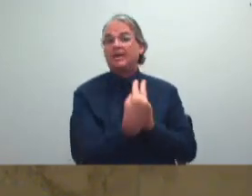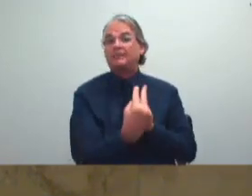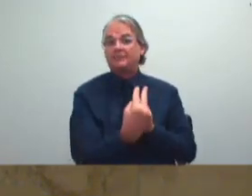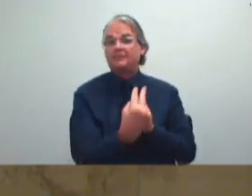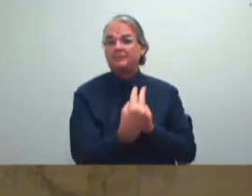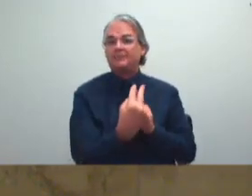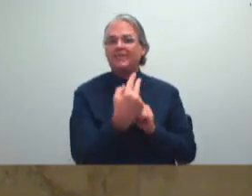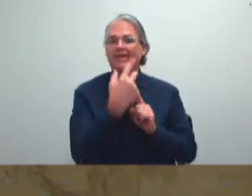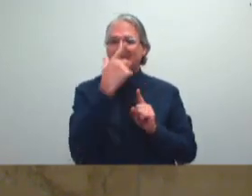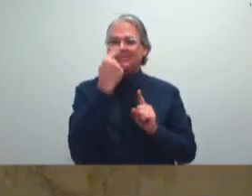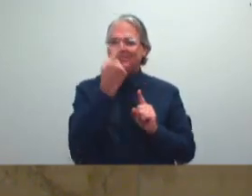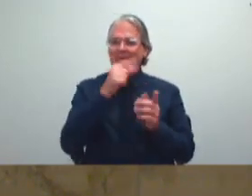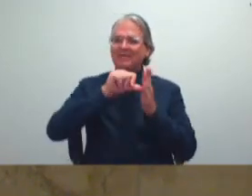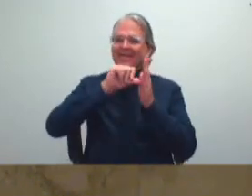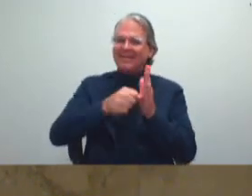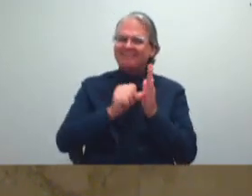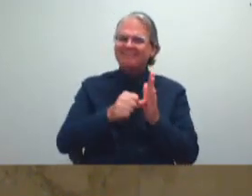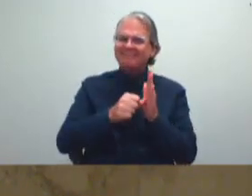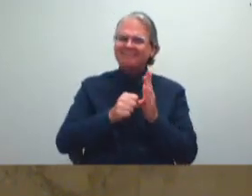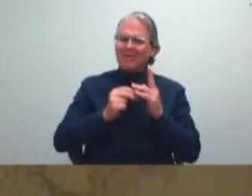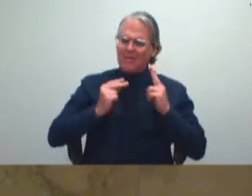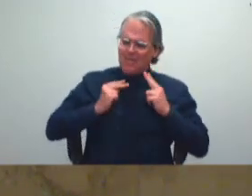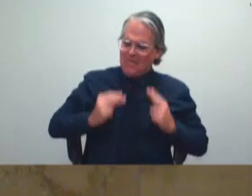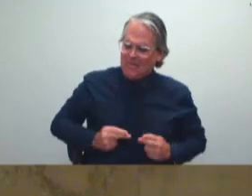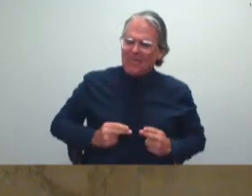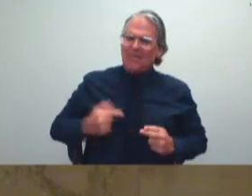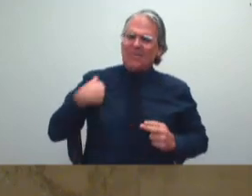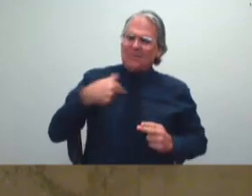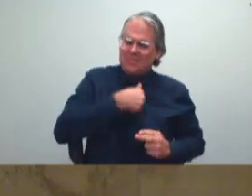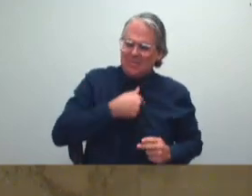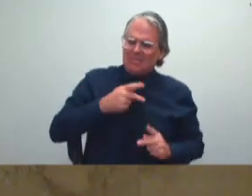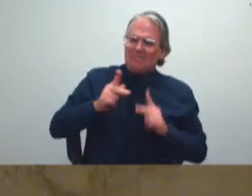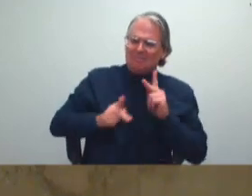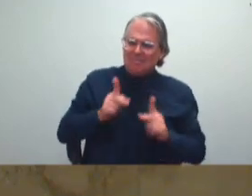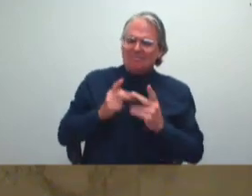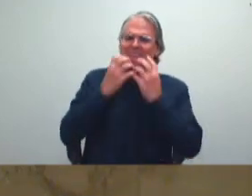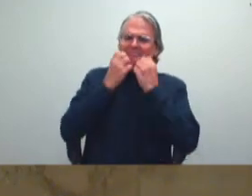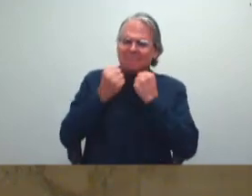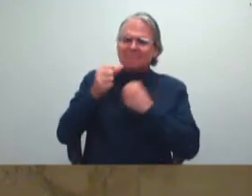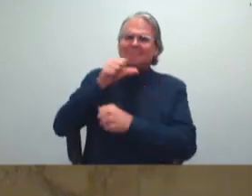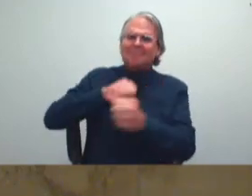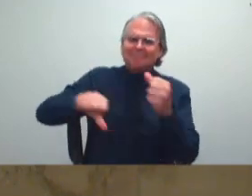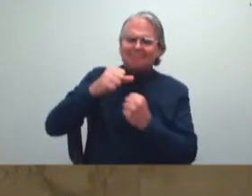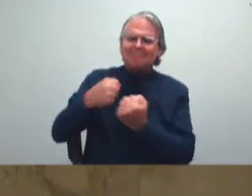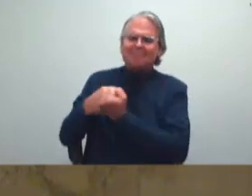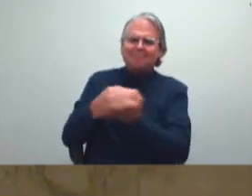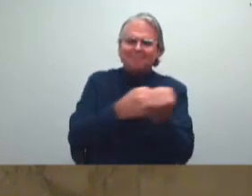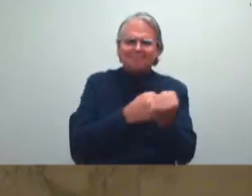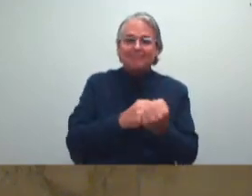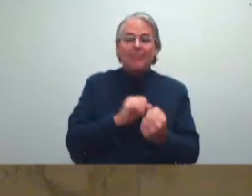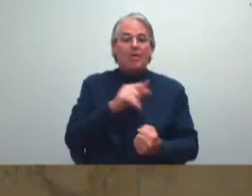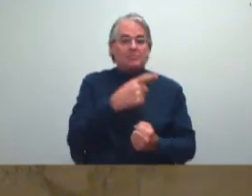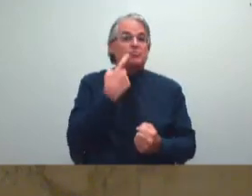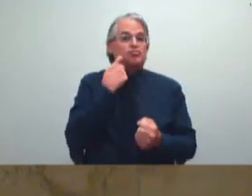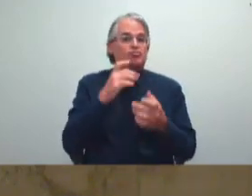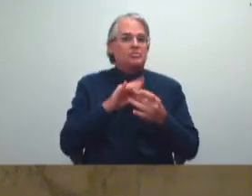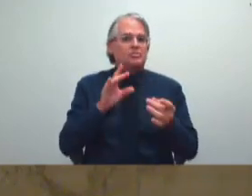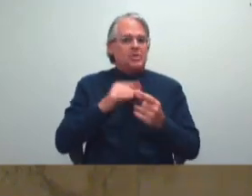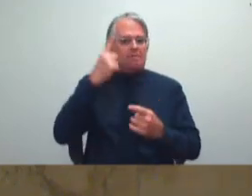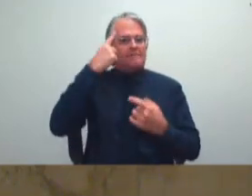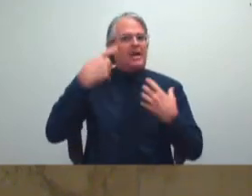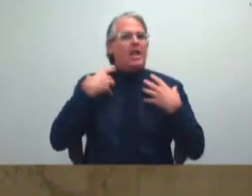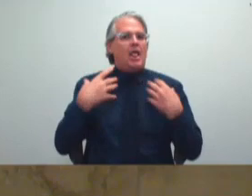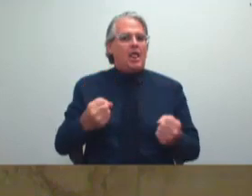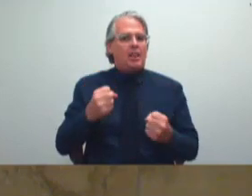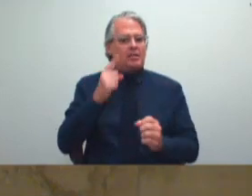and the kindness of who we are as a region, and that's, and you mentioned mental health, and you know how much I'm a huge advocate of mental health. And